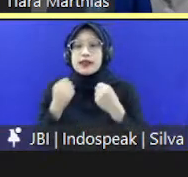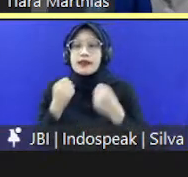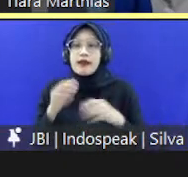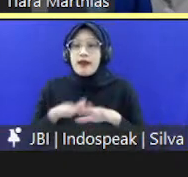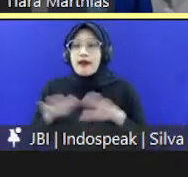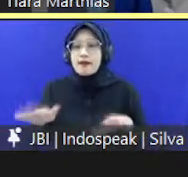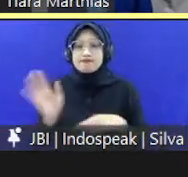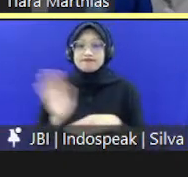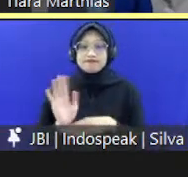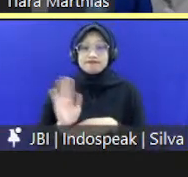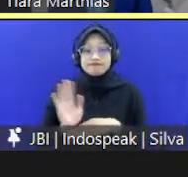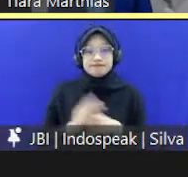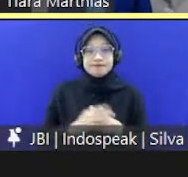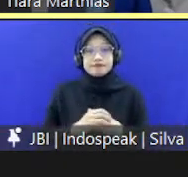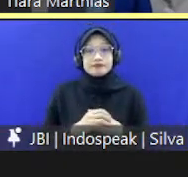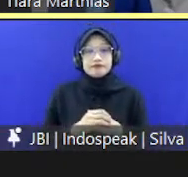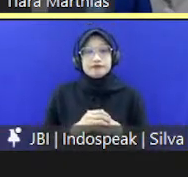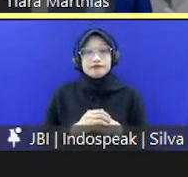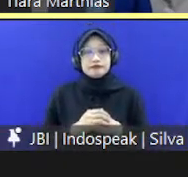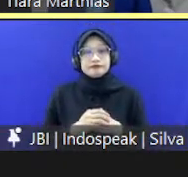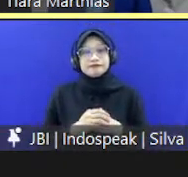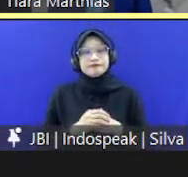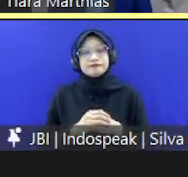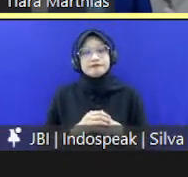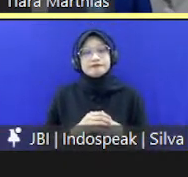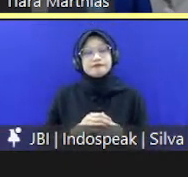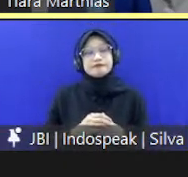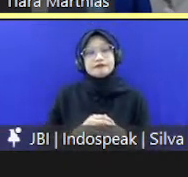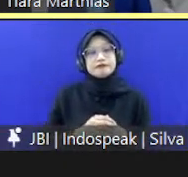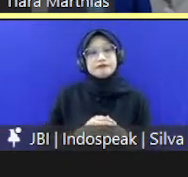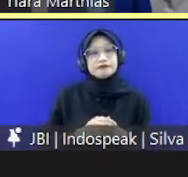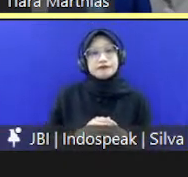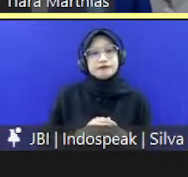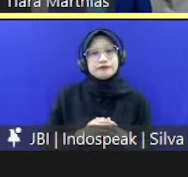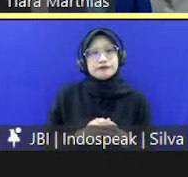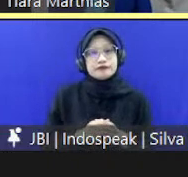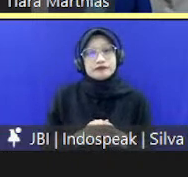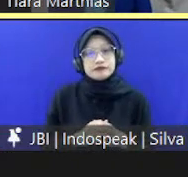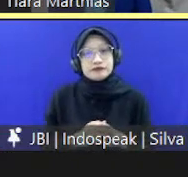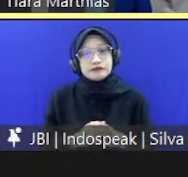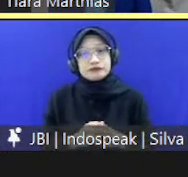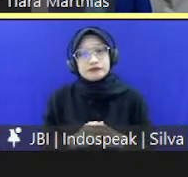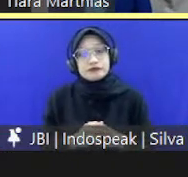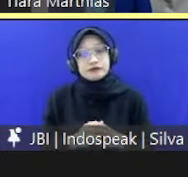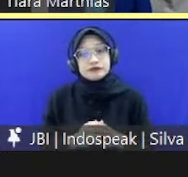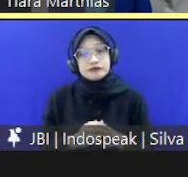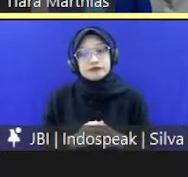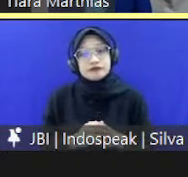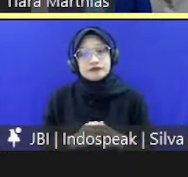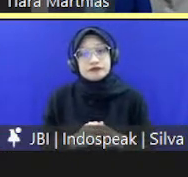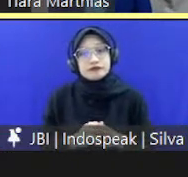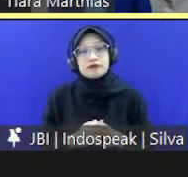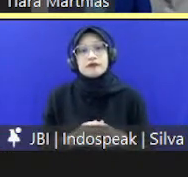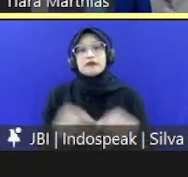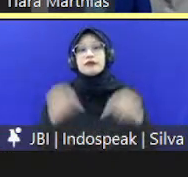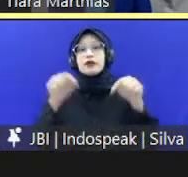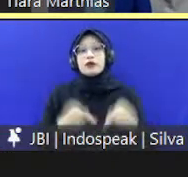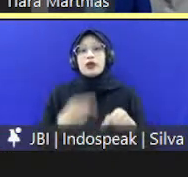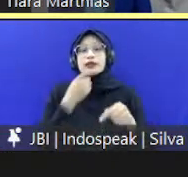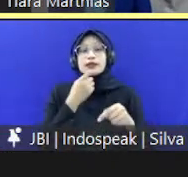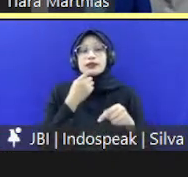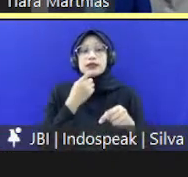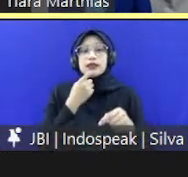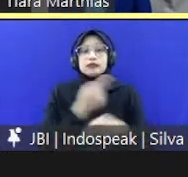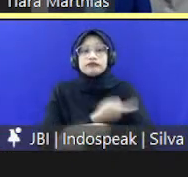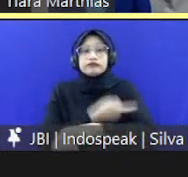And also for the skilled birth attendance coverage, even before COVID, again, a lot of it are concentrated in